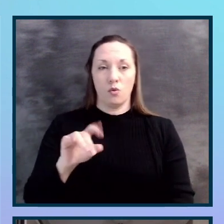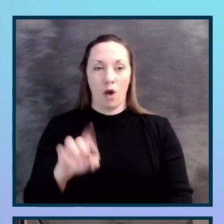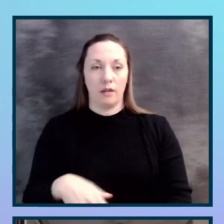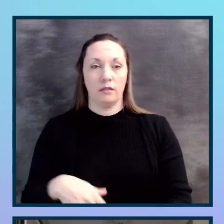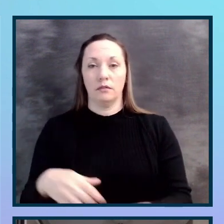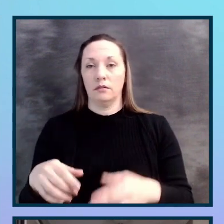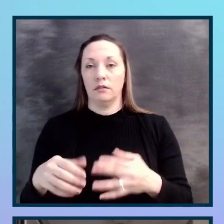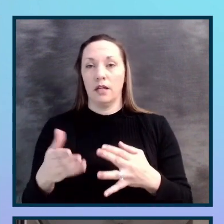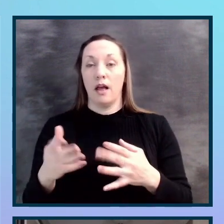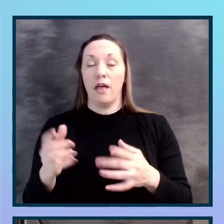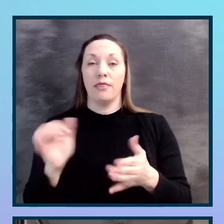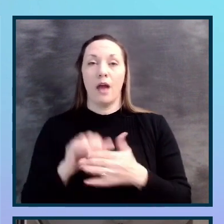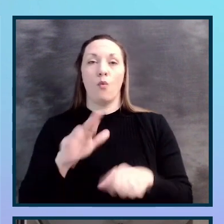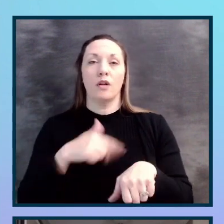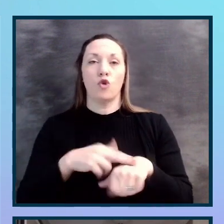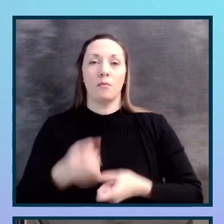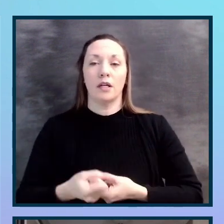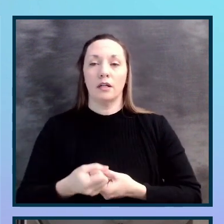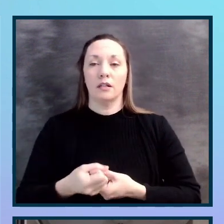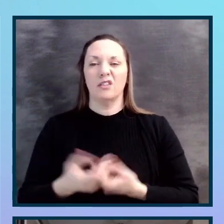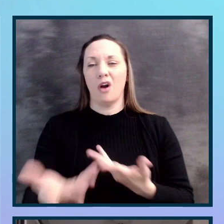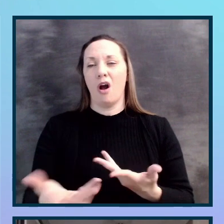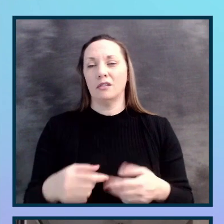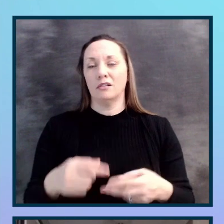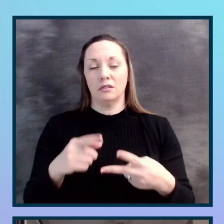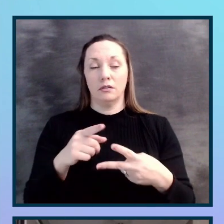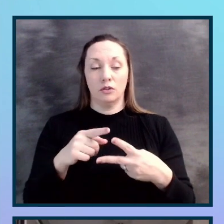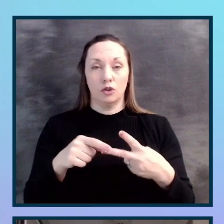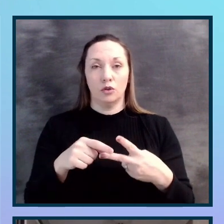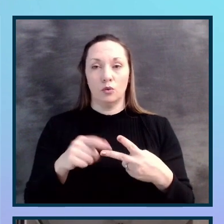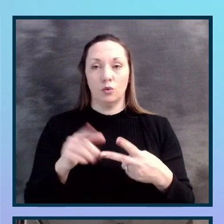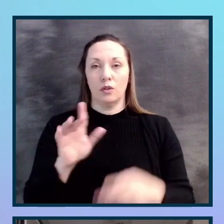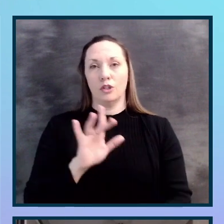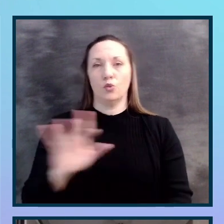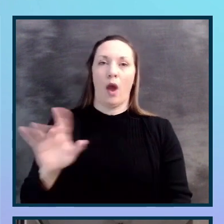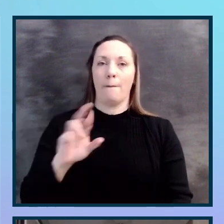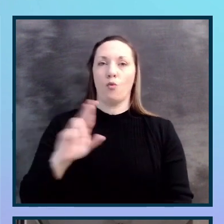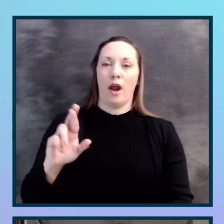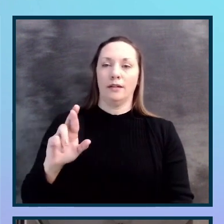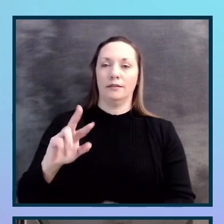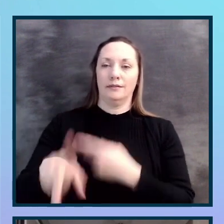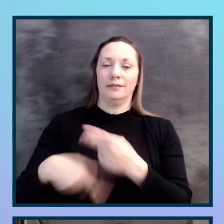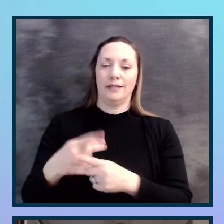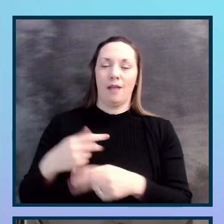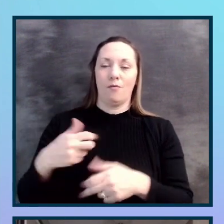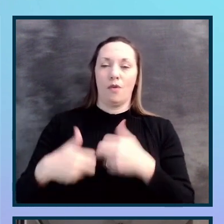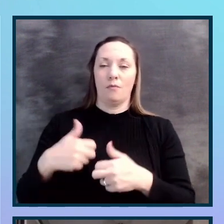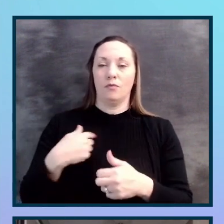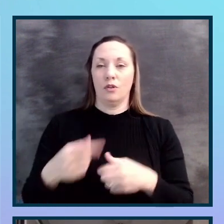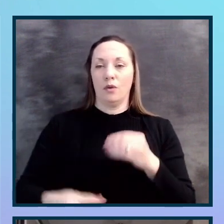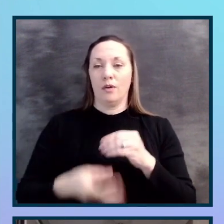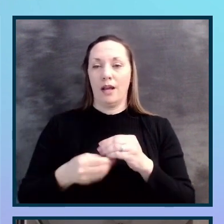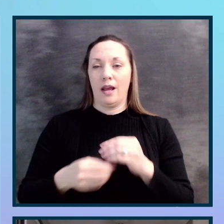that. That would normally cause two of those swipe right type of problems. So we will add a span descendant of the